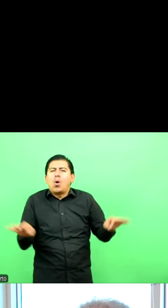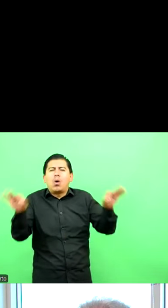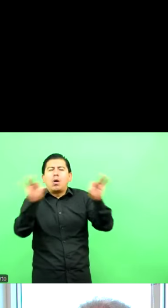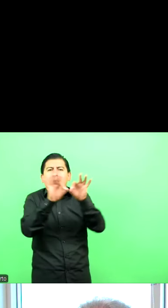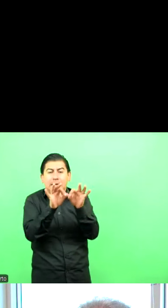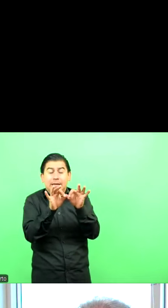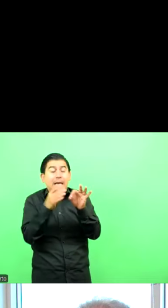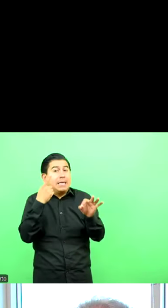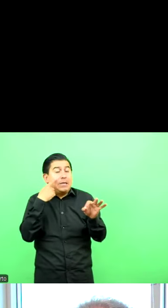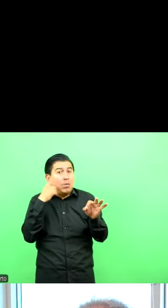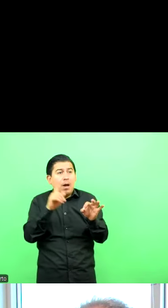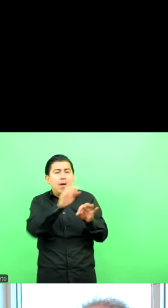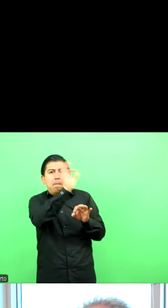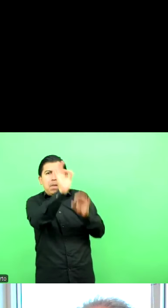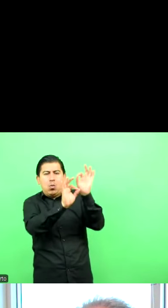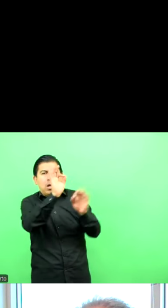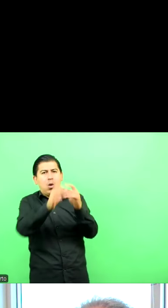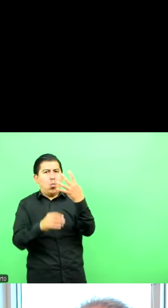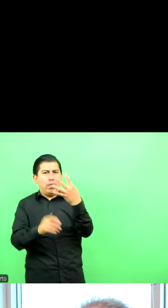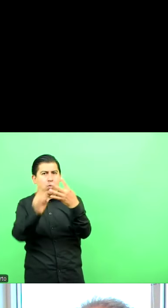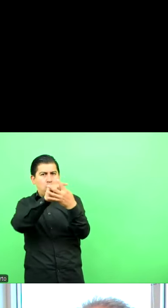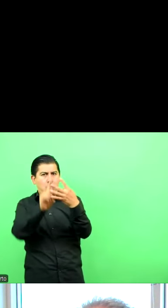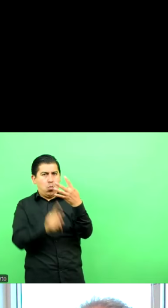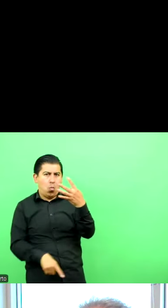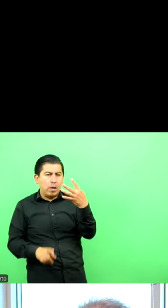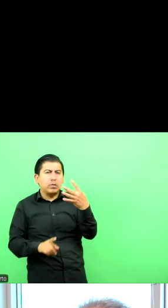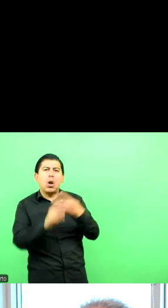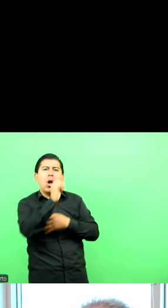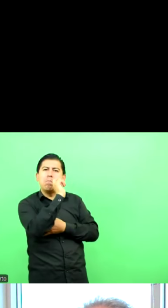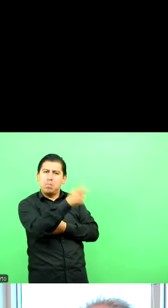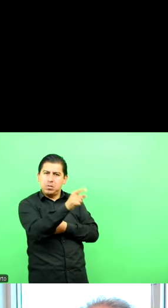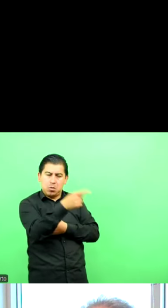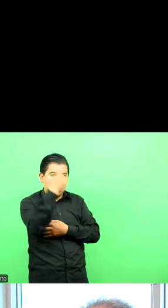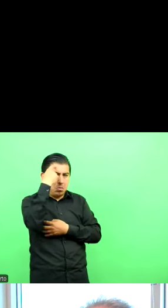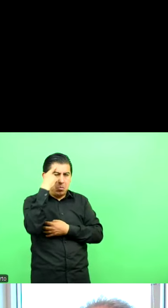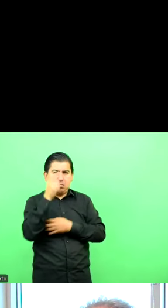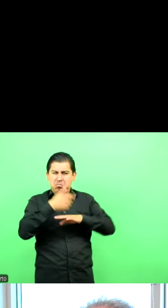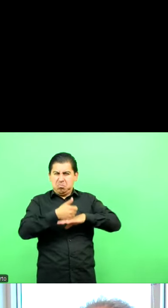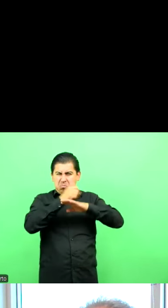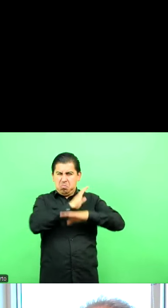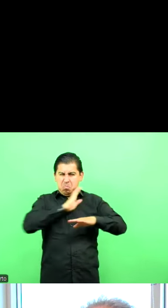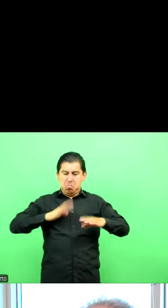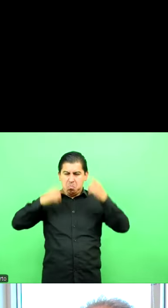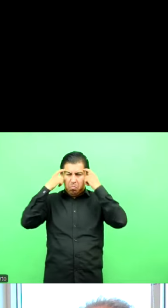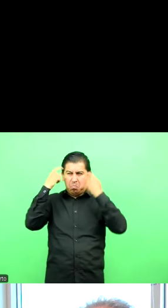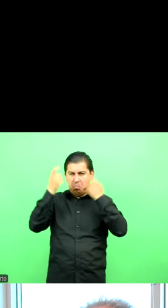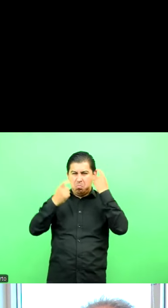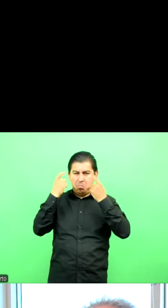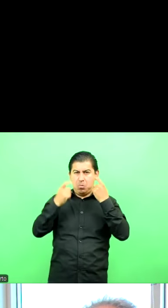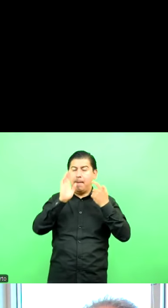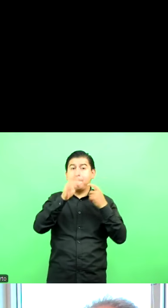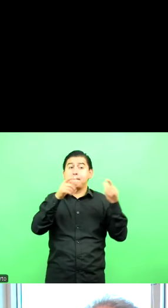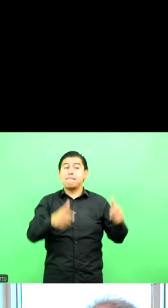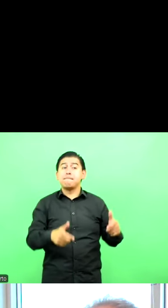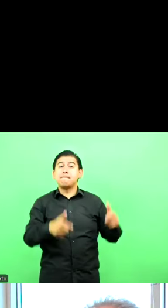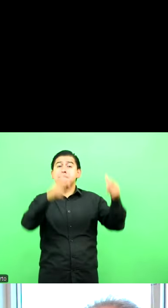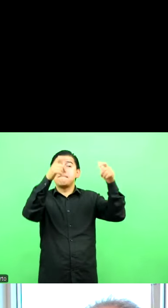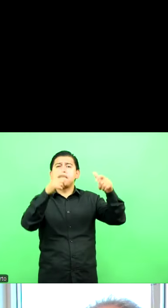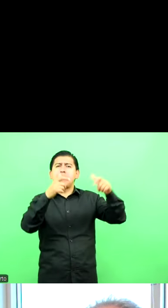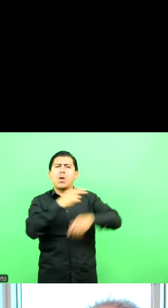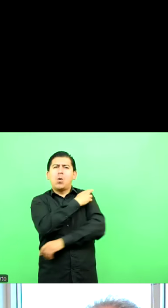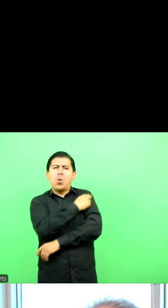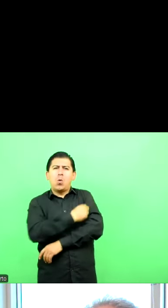hospital resilience. We say hospital resilience for what? Hospital resilience to what? Hospital